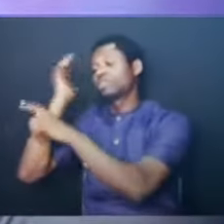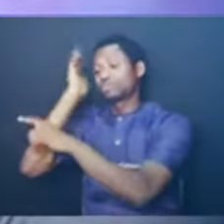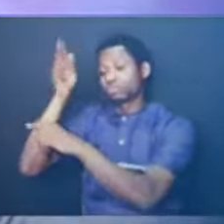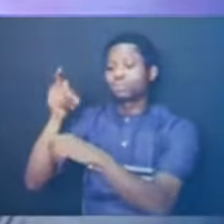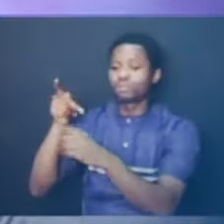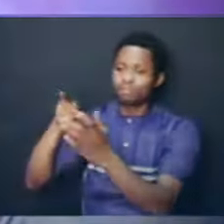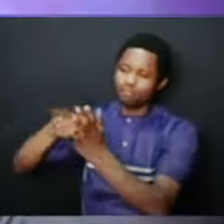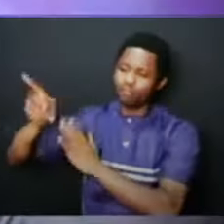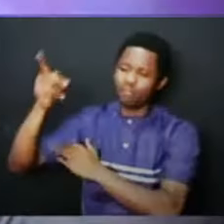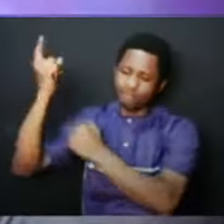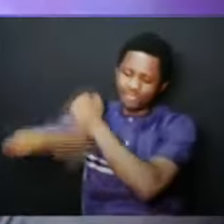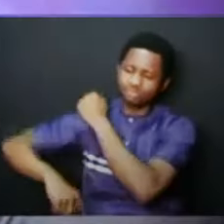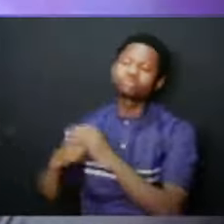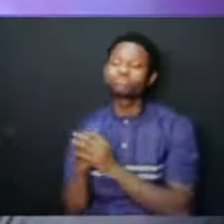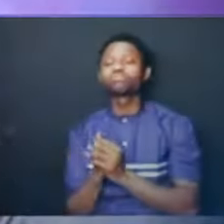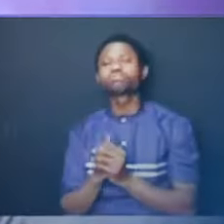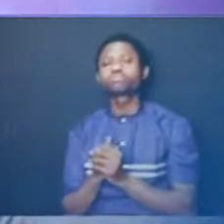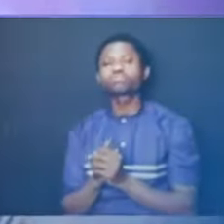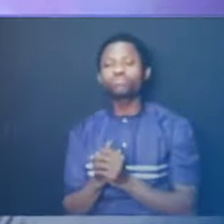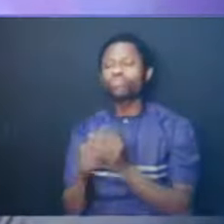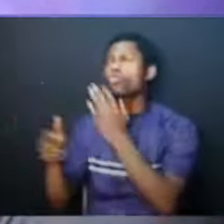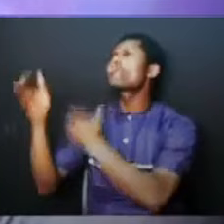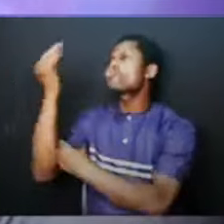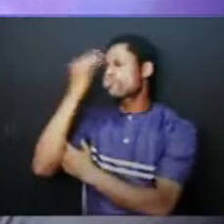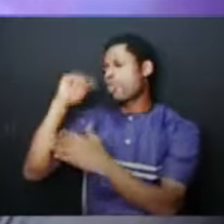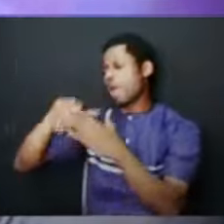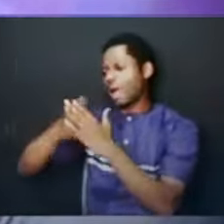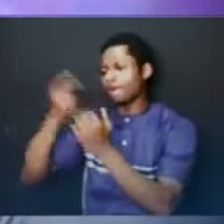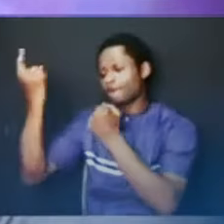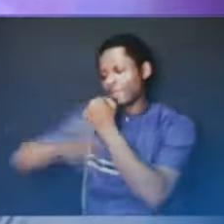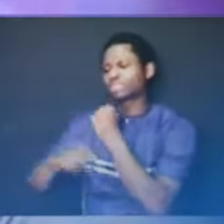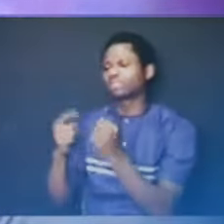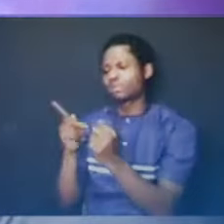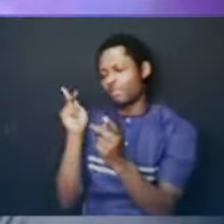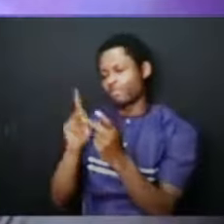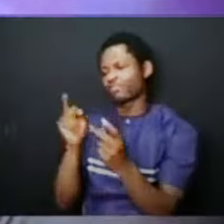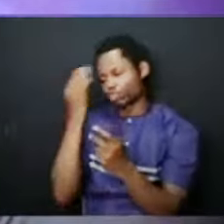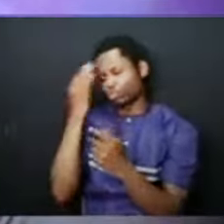knows how to do it. He knows how to do it.